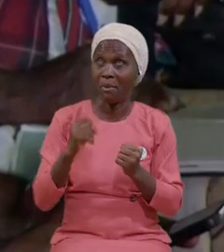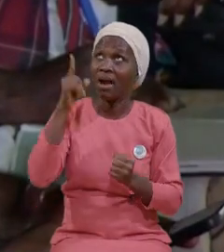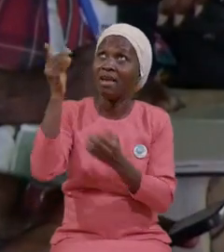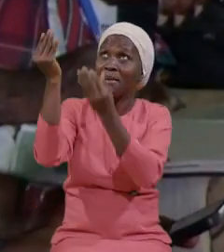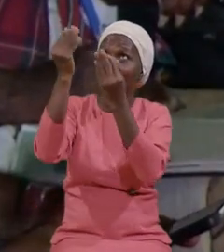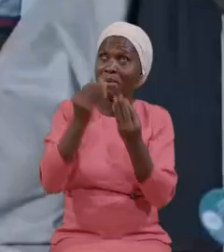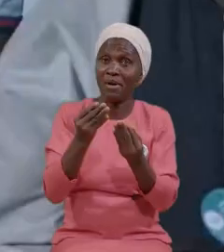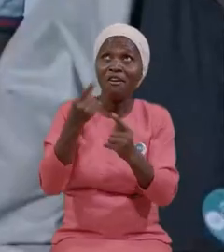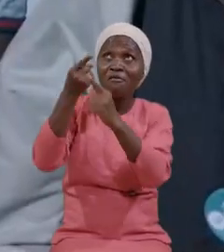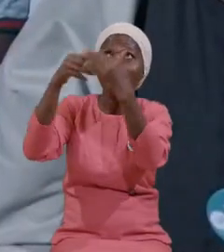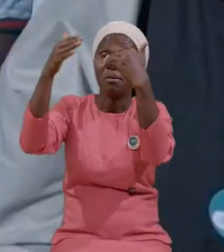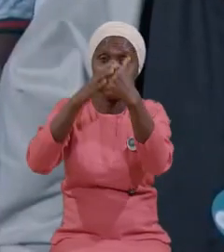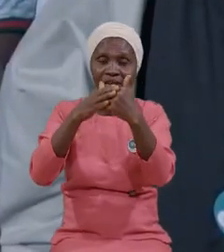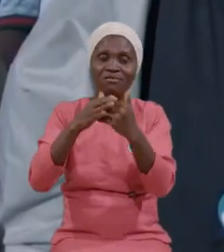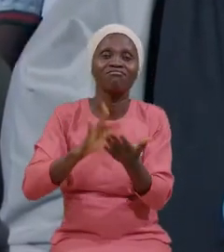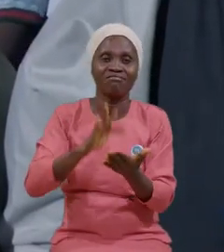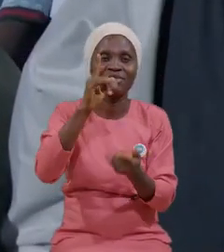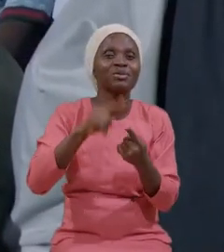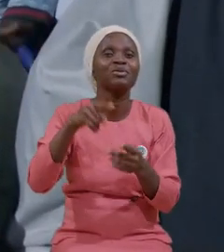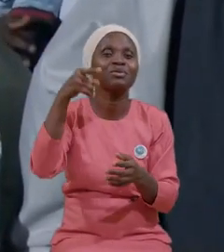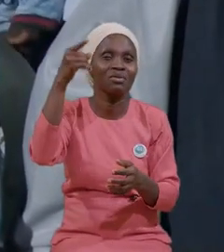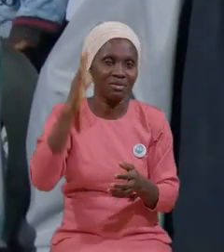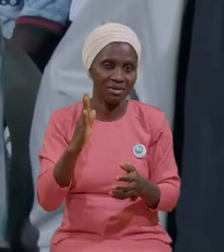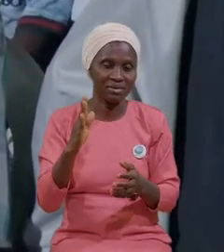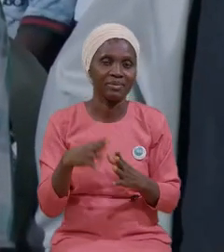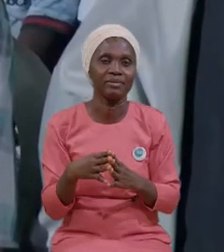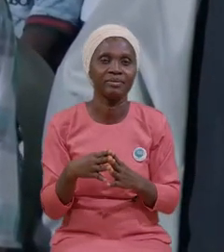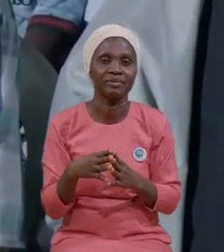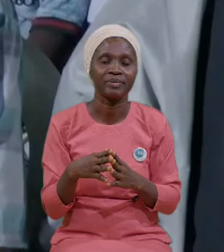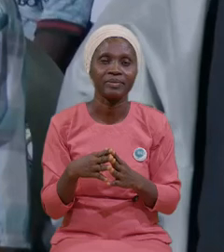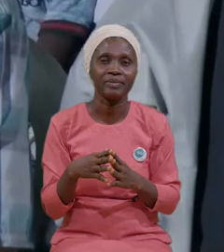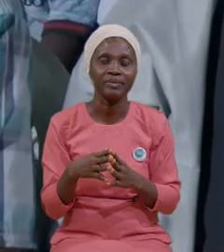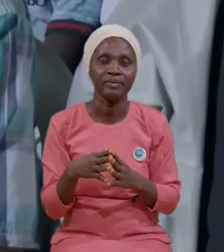from heaven, glory to God.